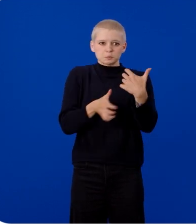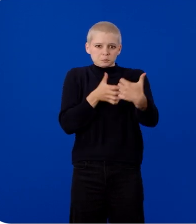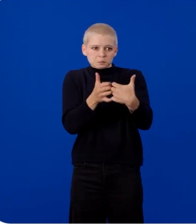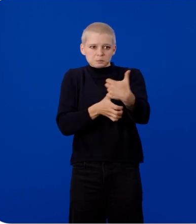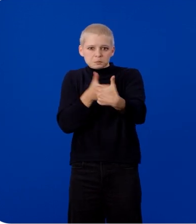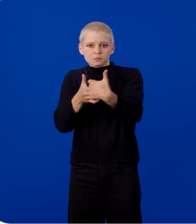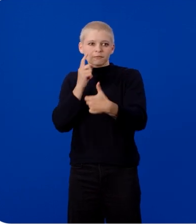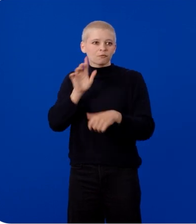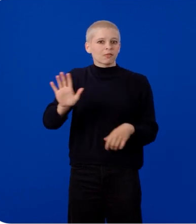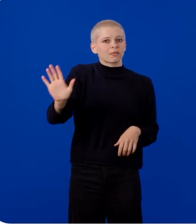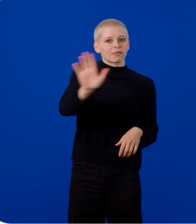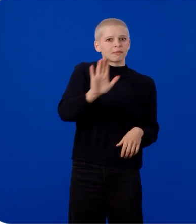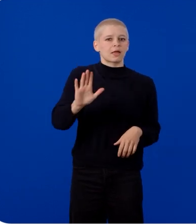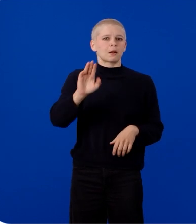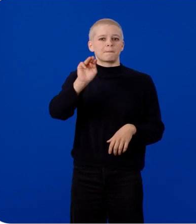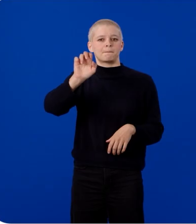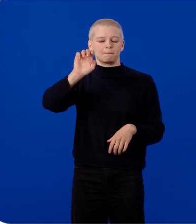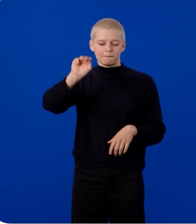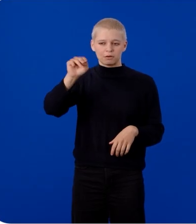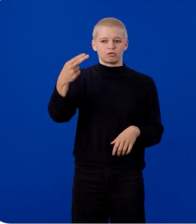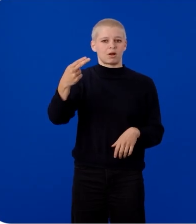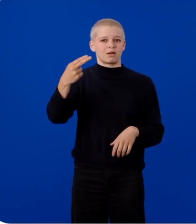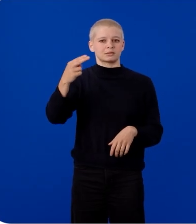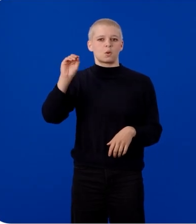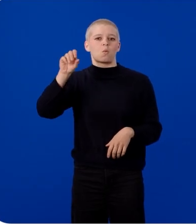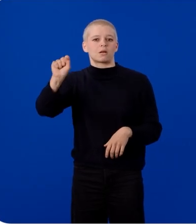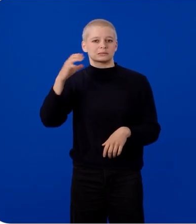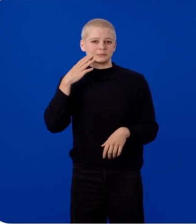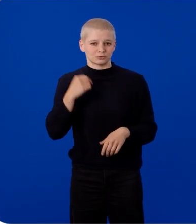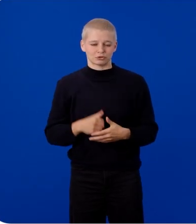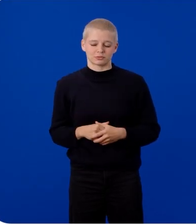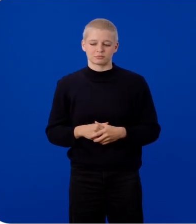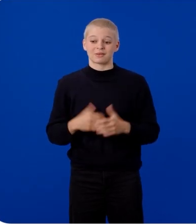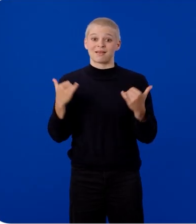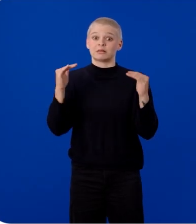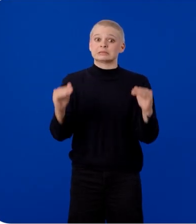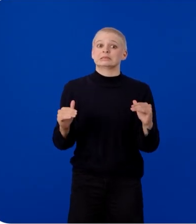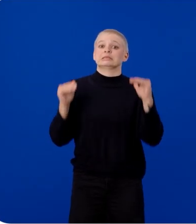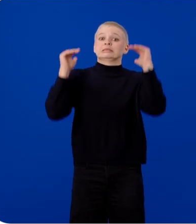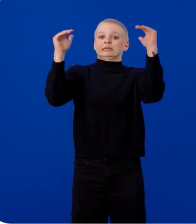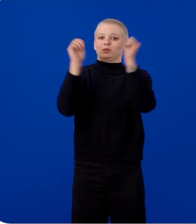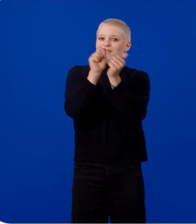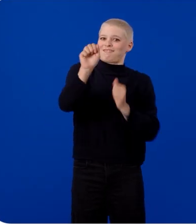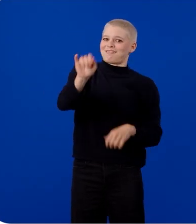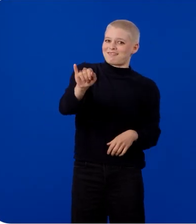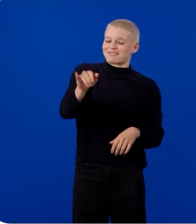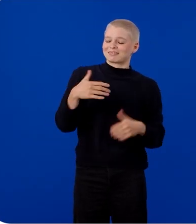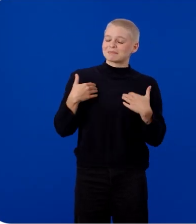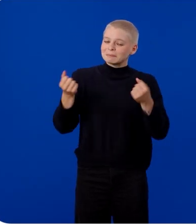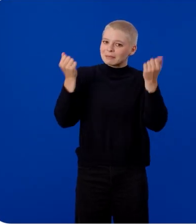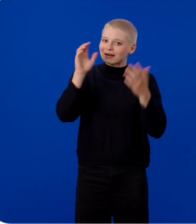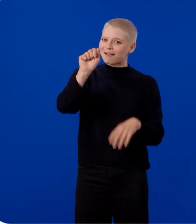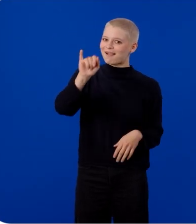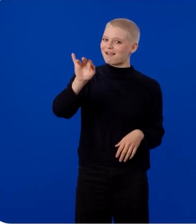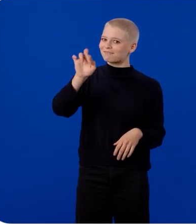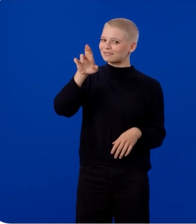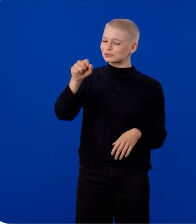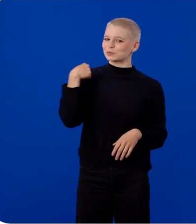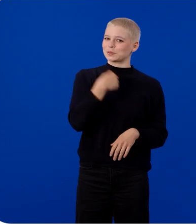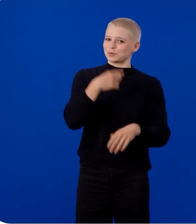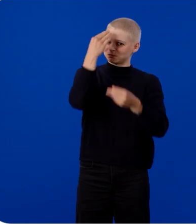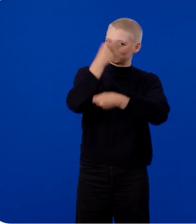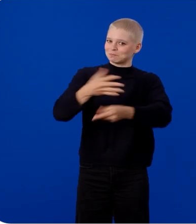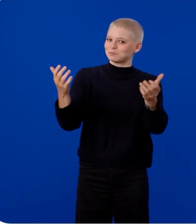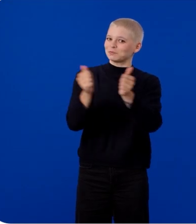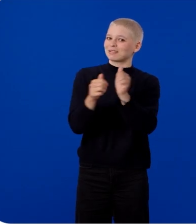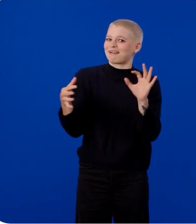OS. We are taking that a step further now using AI. There are many new AI features that we are announcing at Connect across these build paths that